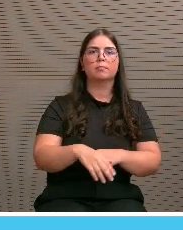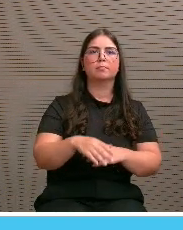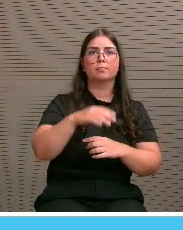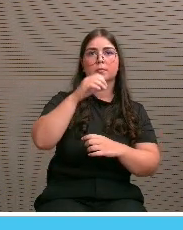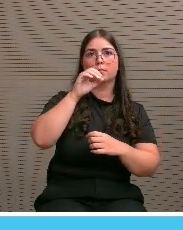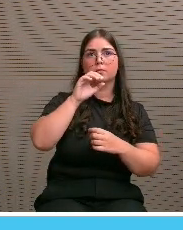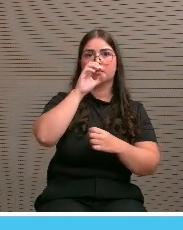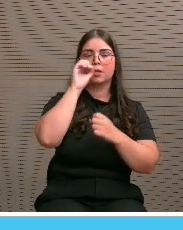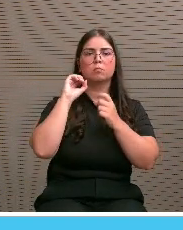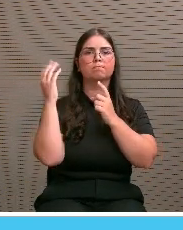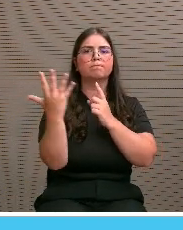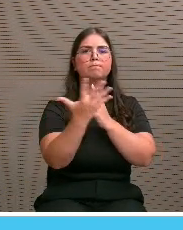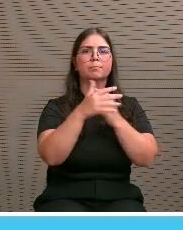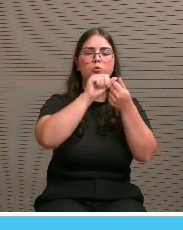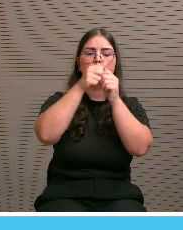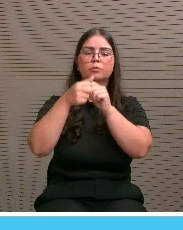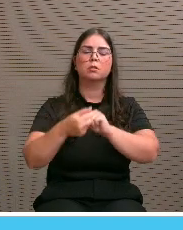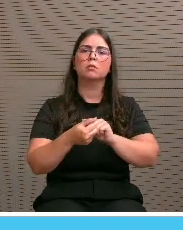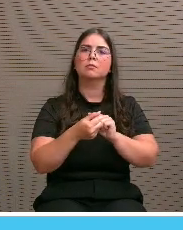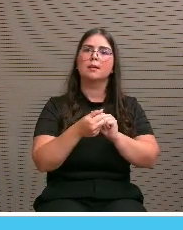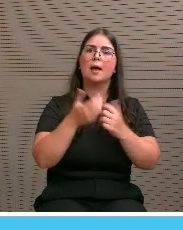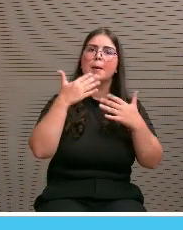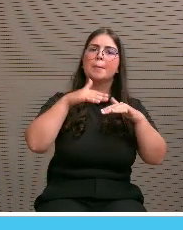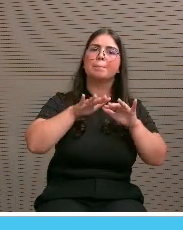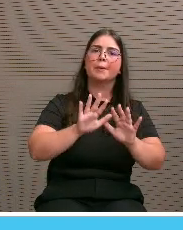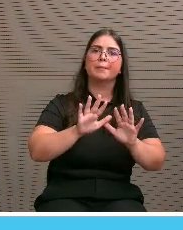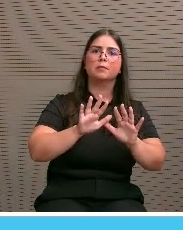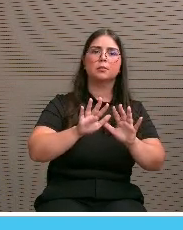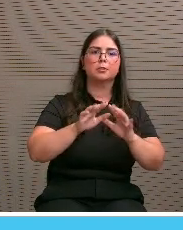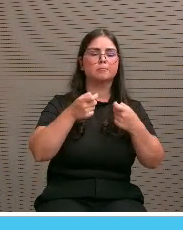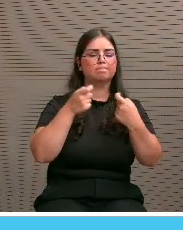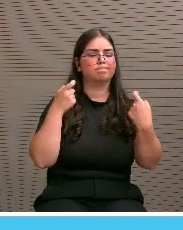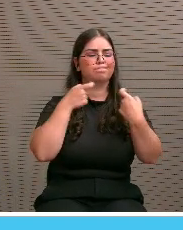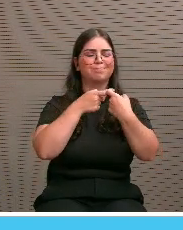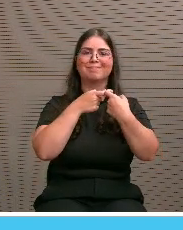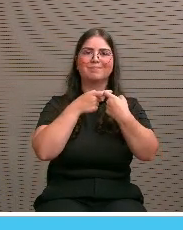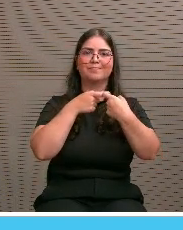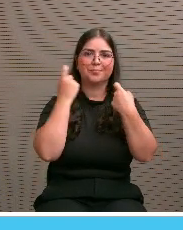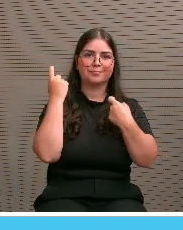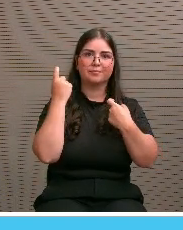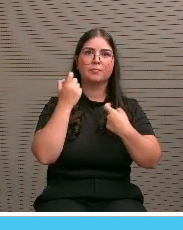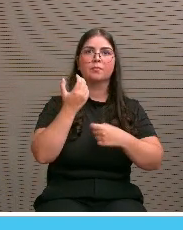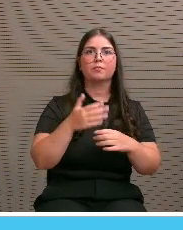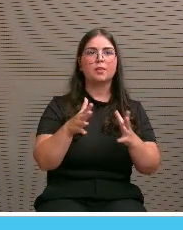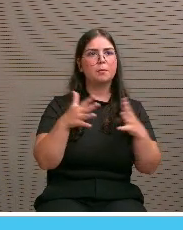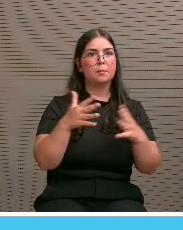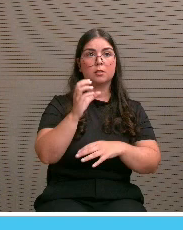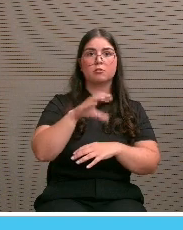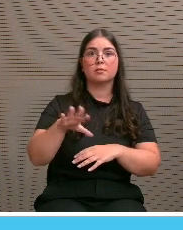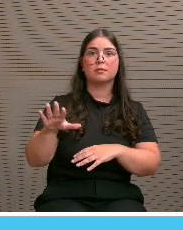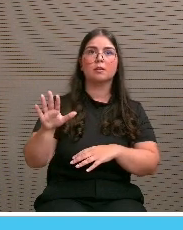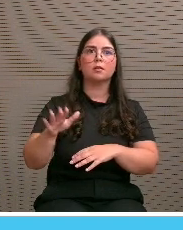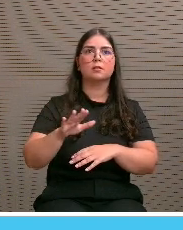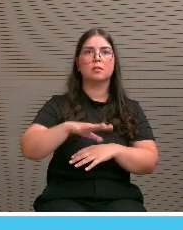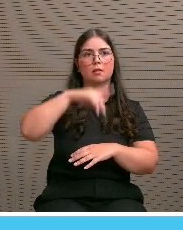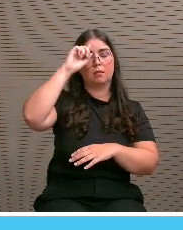Most scientists know that we are responsible for climate change, Most scientists know that GMOs are